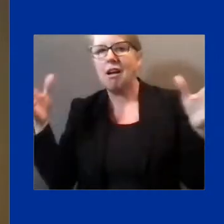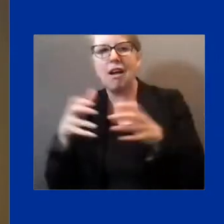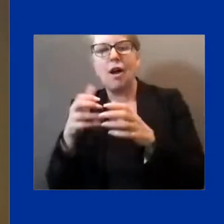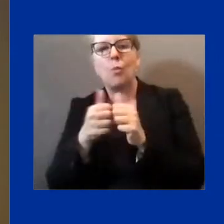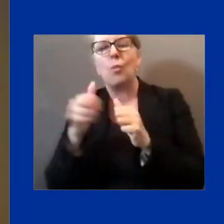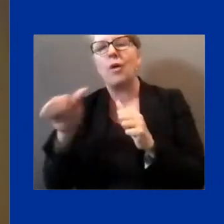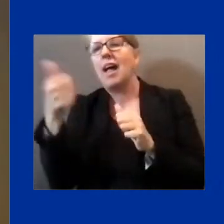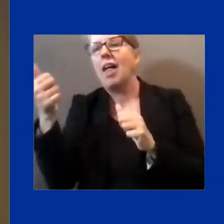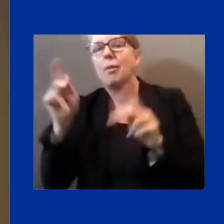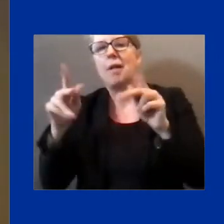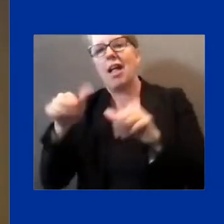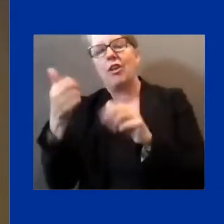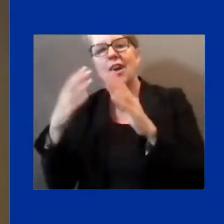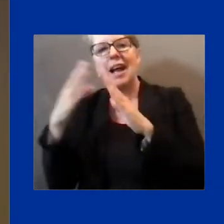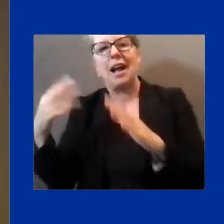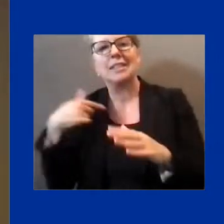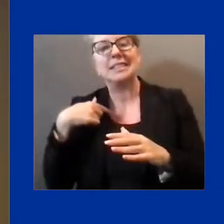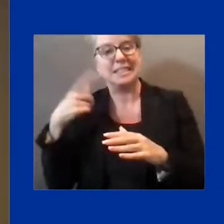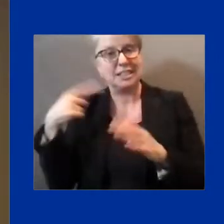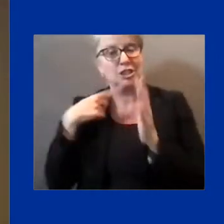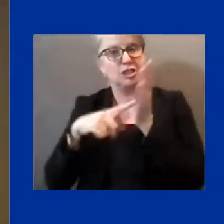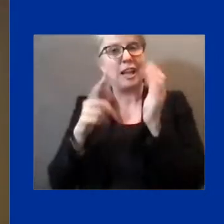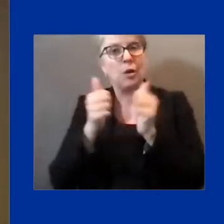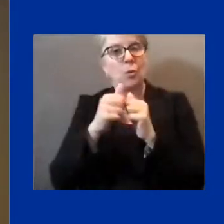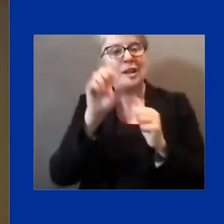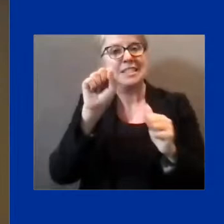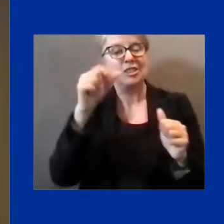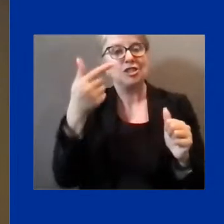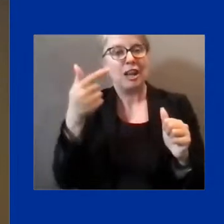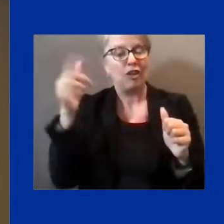Solicitor General's office, and you're actually not allowed to gather